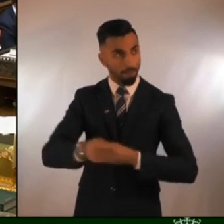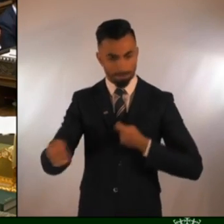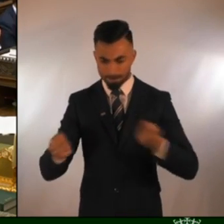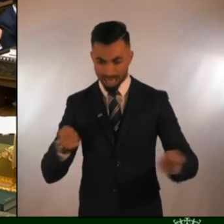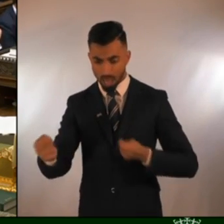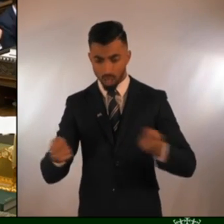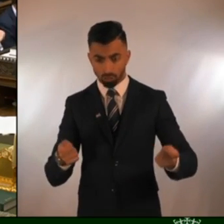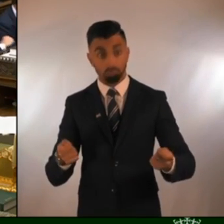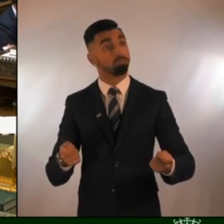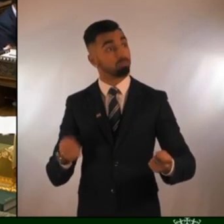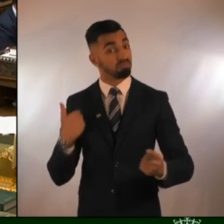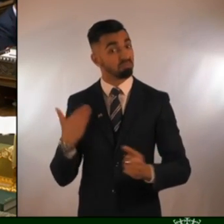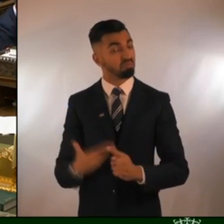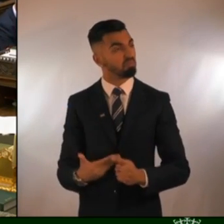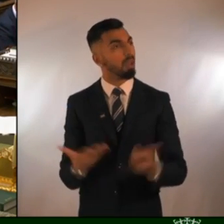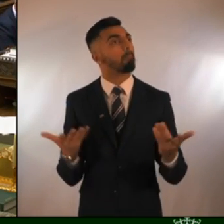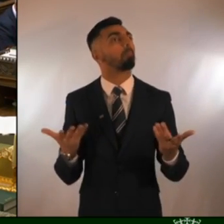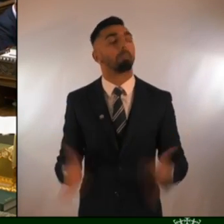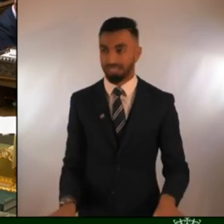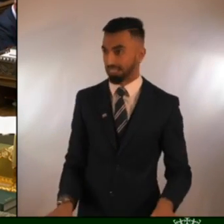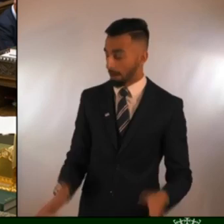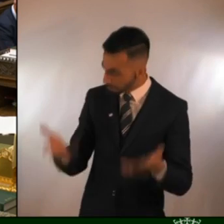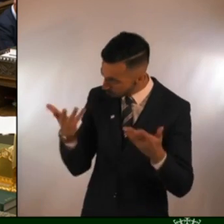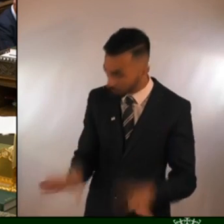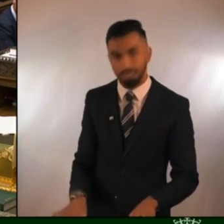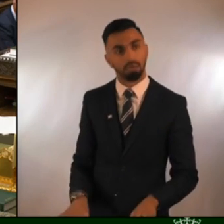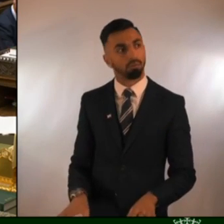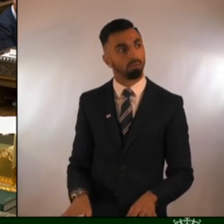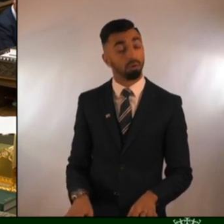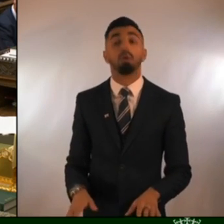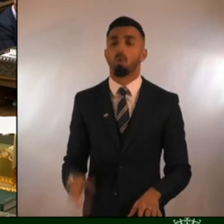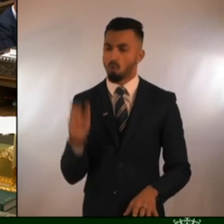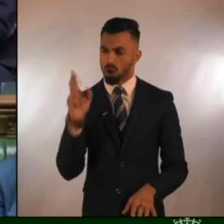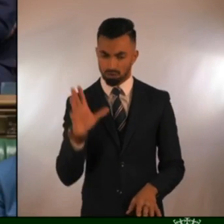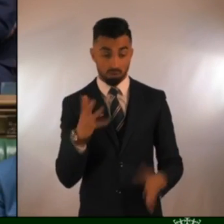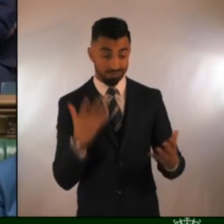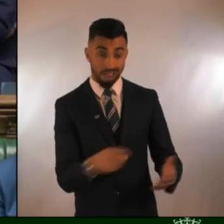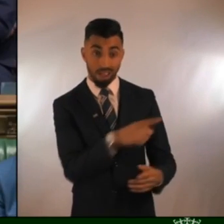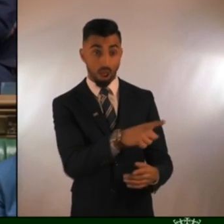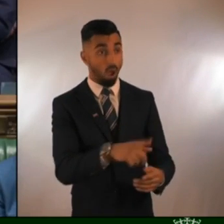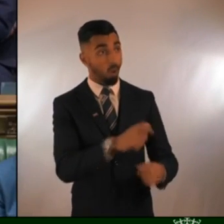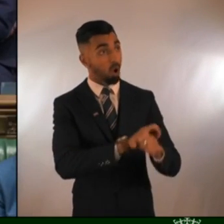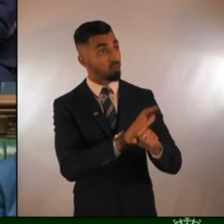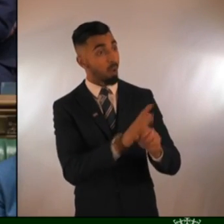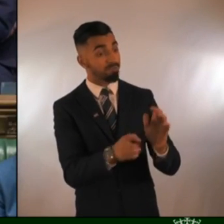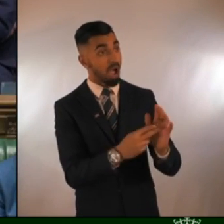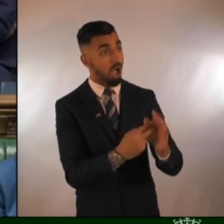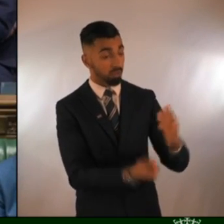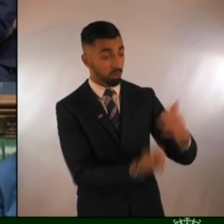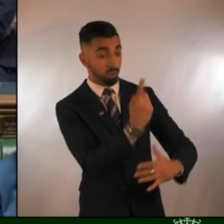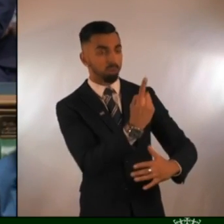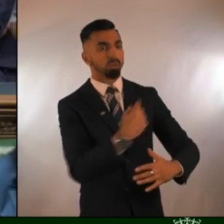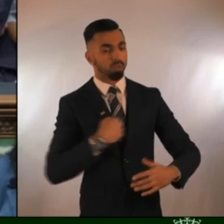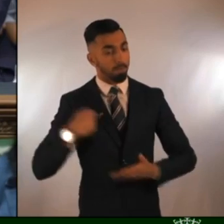Madam Deputy Speaker, this budget responds at scale to the immediate threat of coronavirus, and it reports on an economy